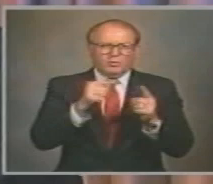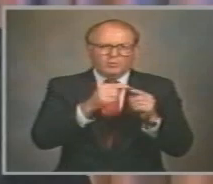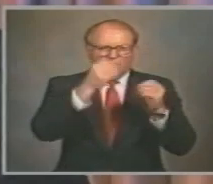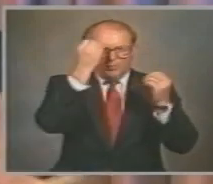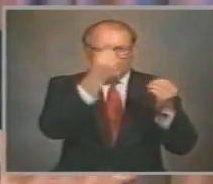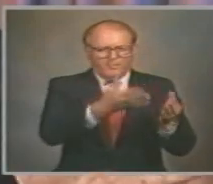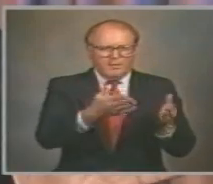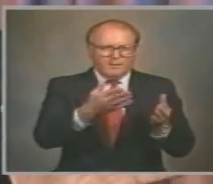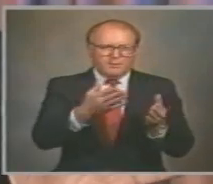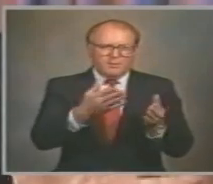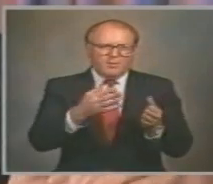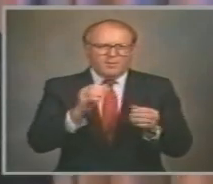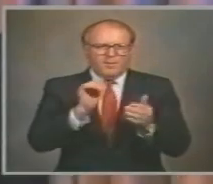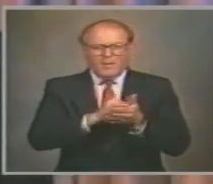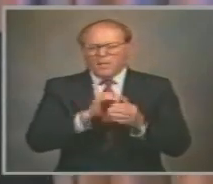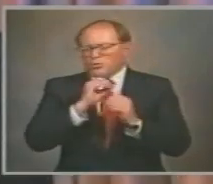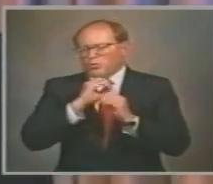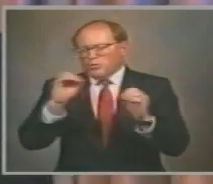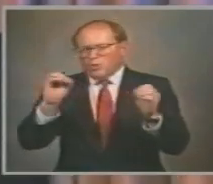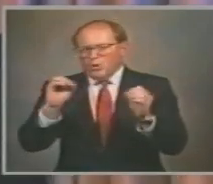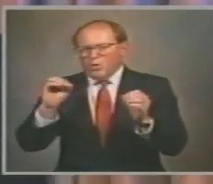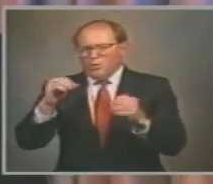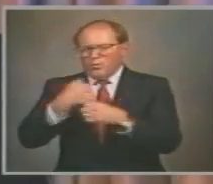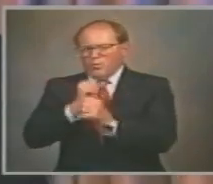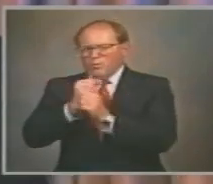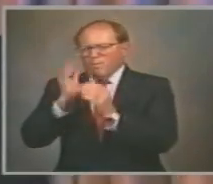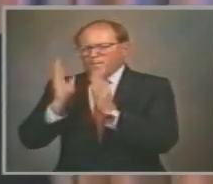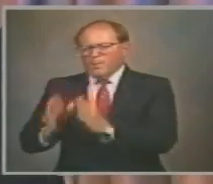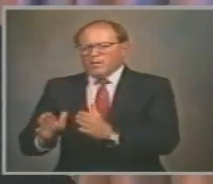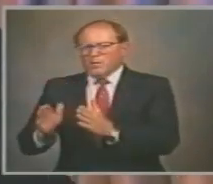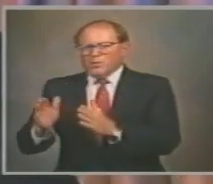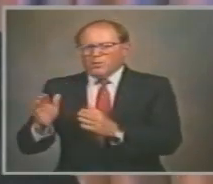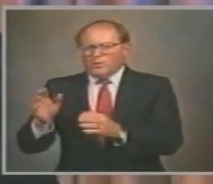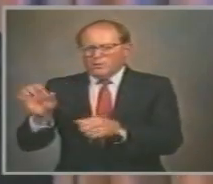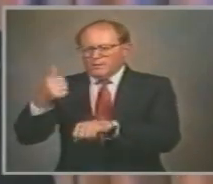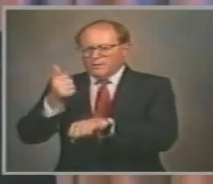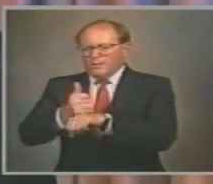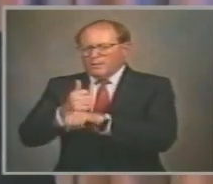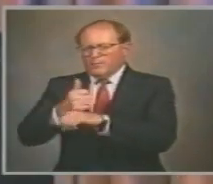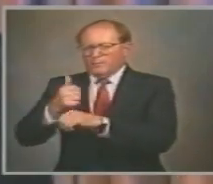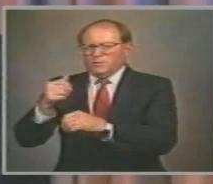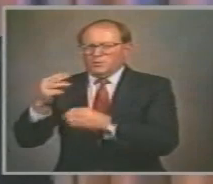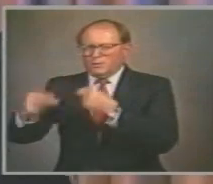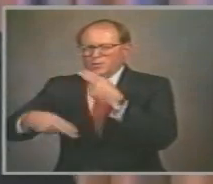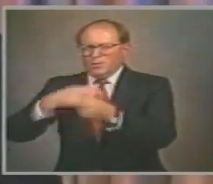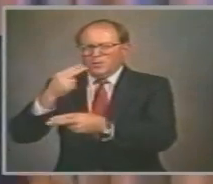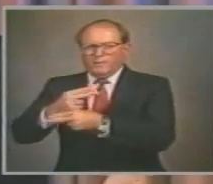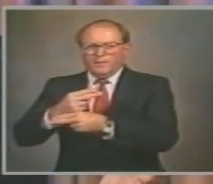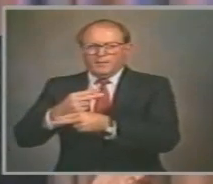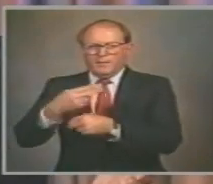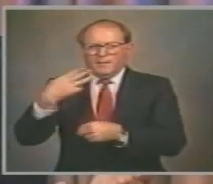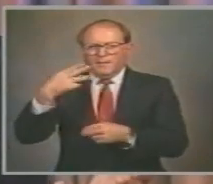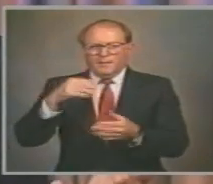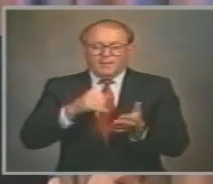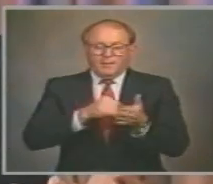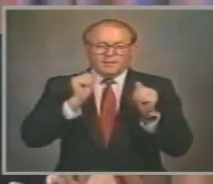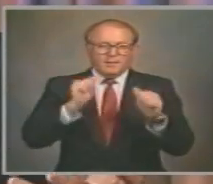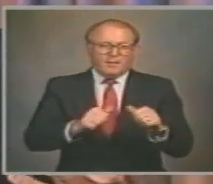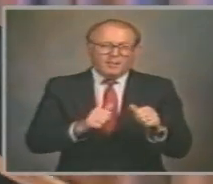that no creator had a part in the origin of the universe and life in it. It can